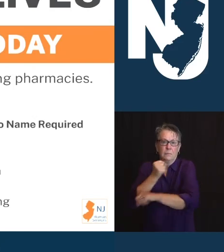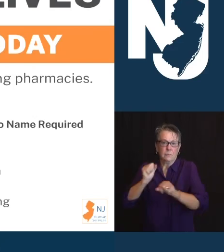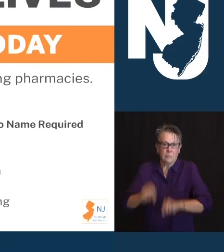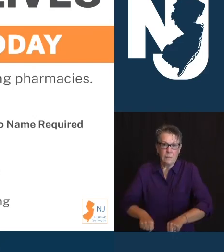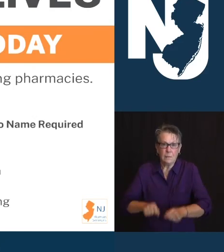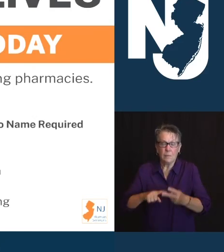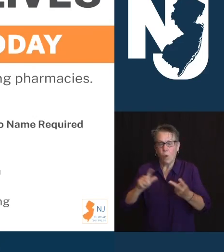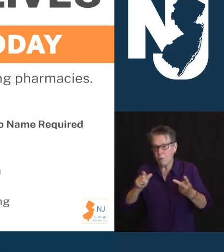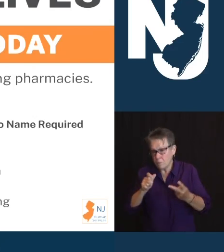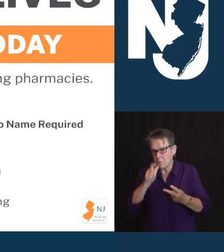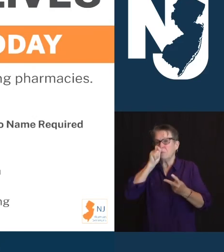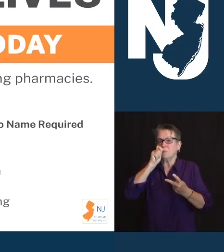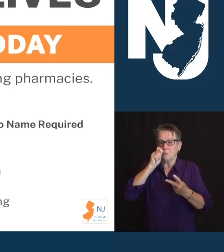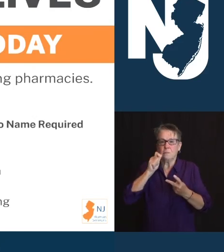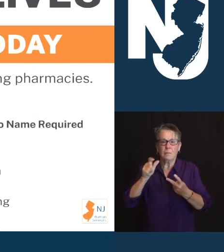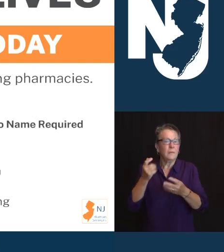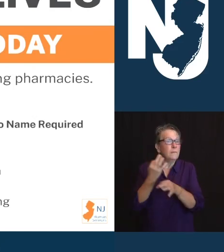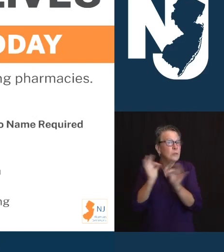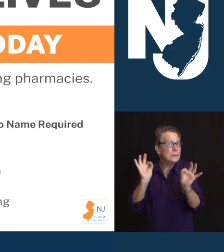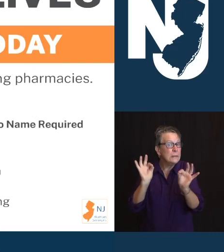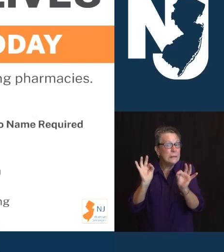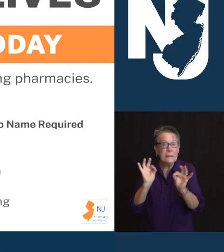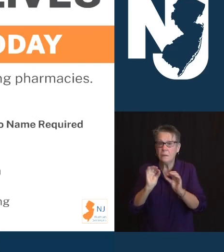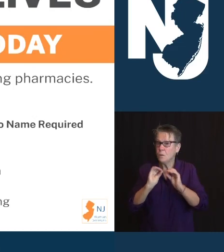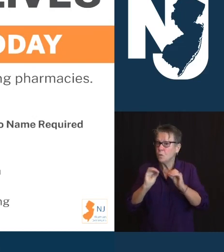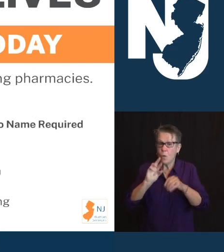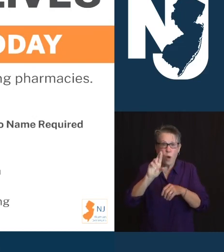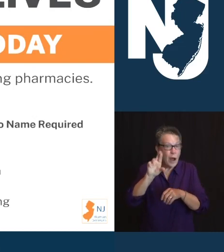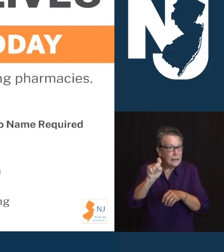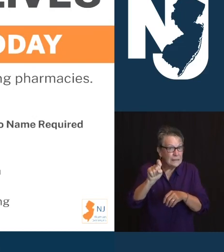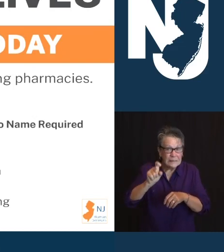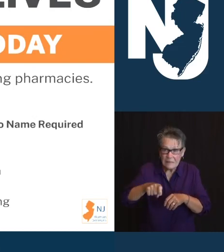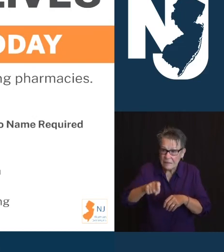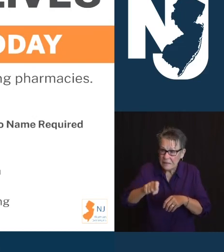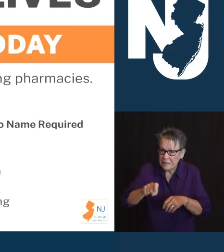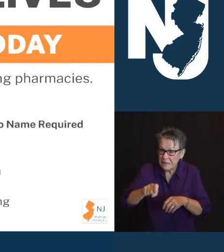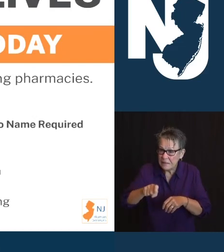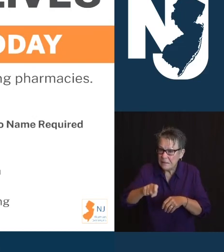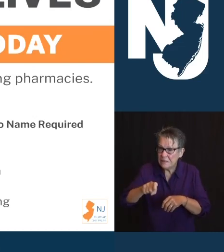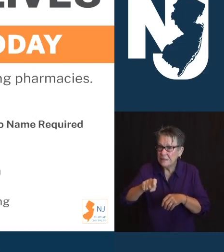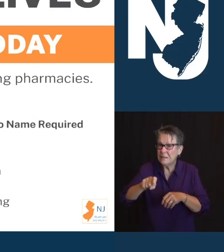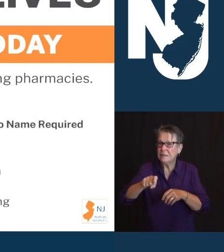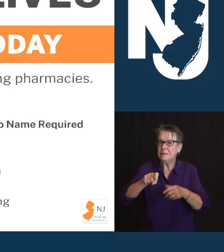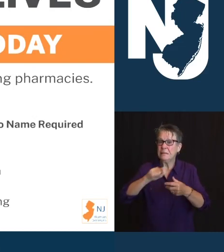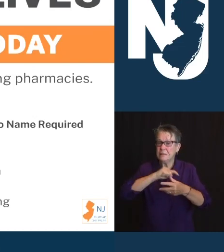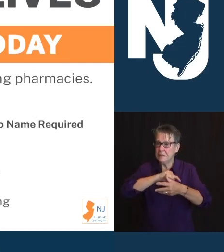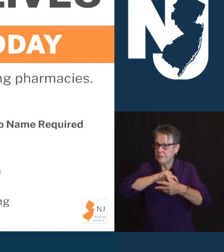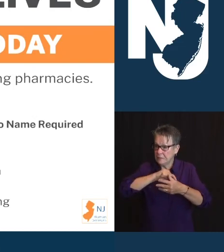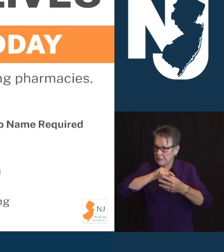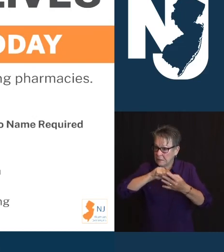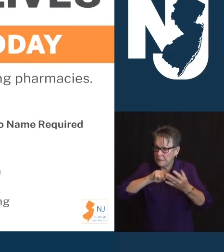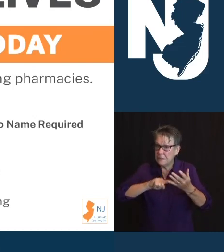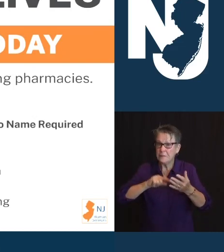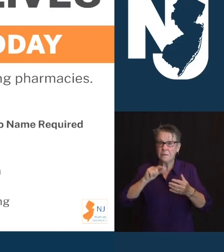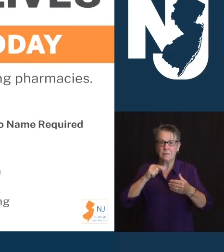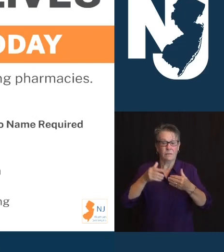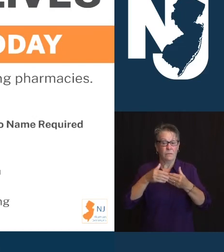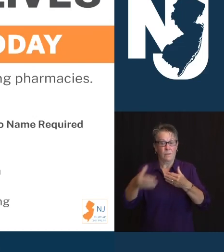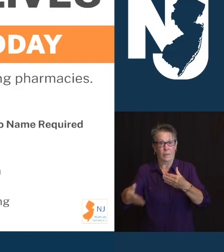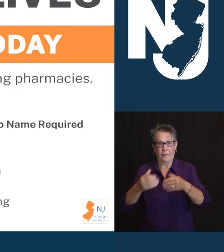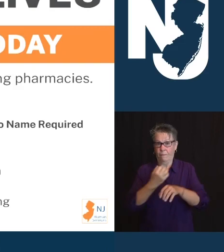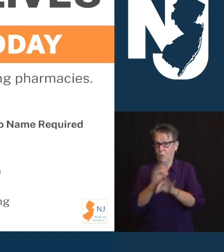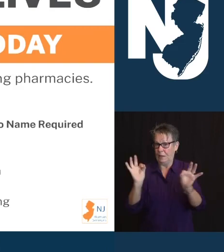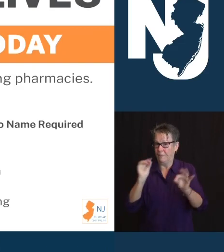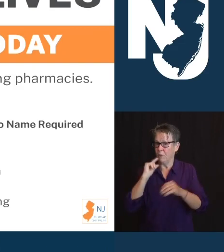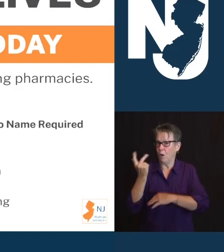statewide, including participating locations of Acme, CVS, Rite Aid, Save-On, ShopRite, Stop